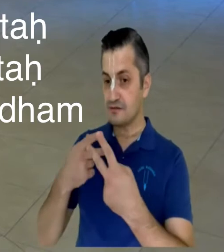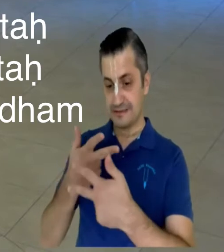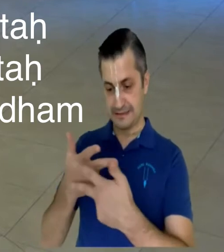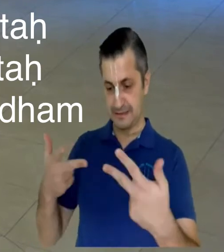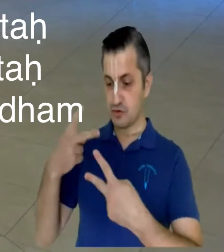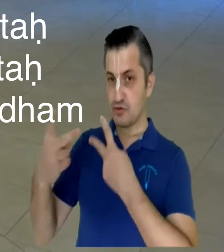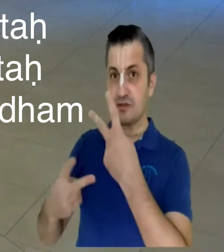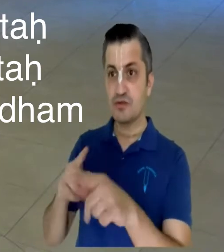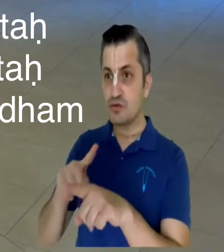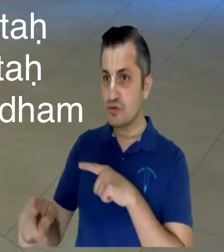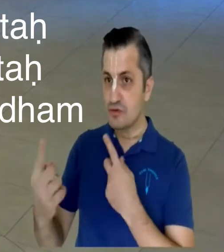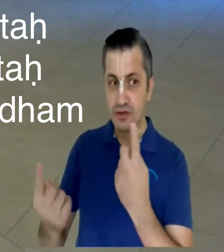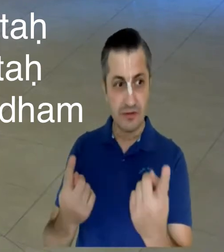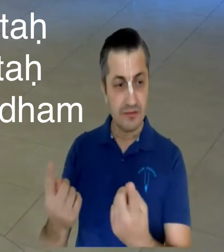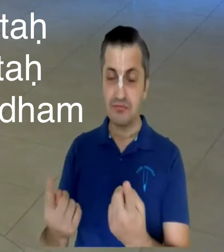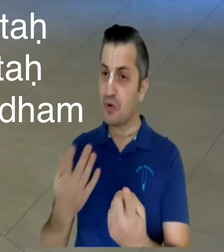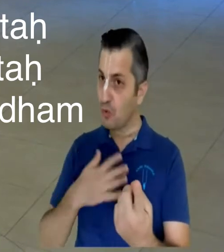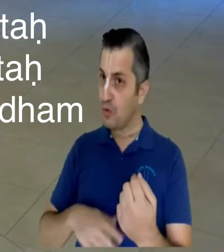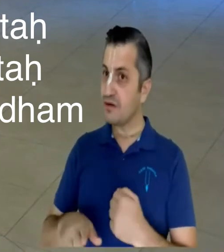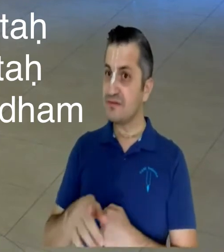do a recitation of the verse, and